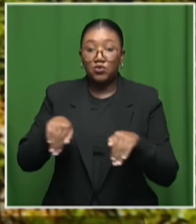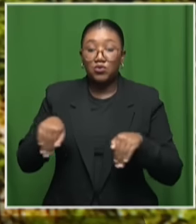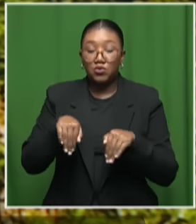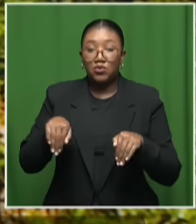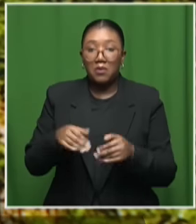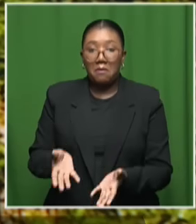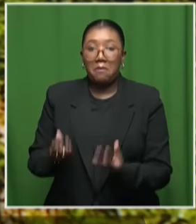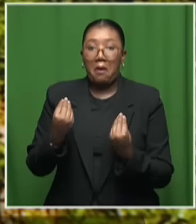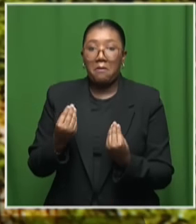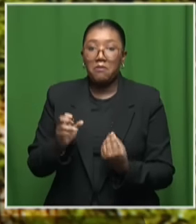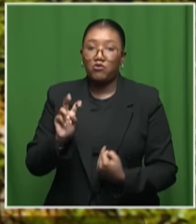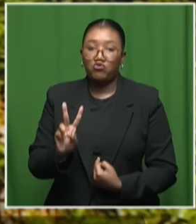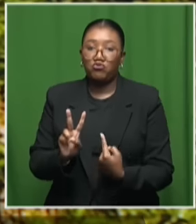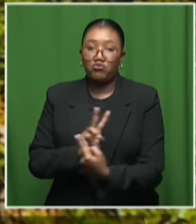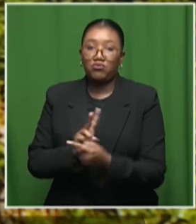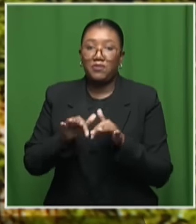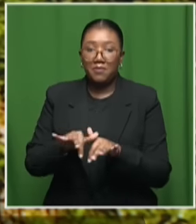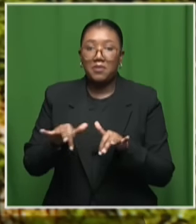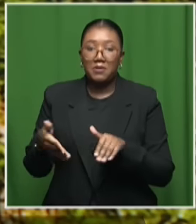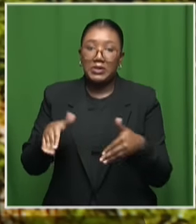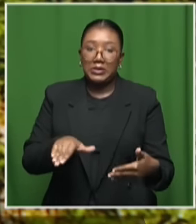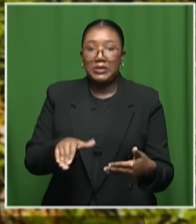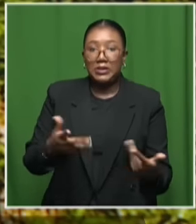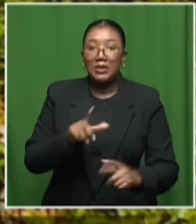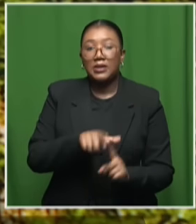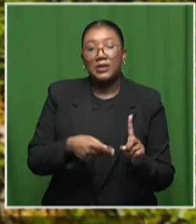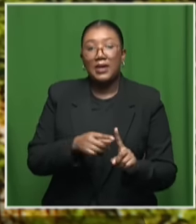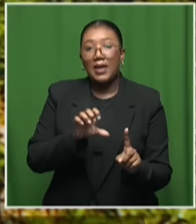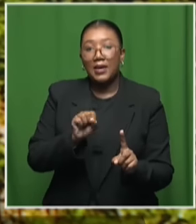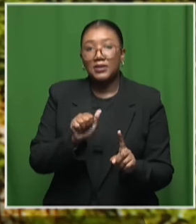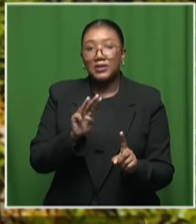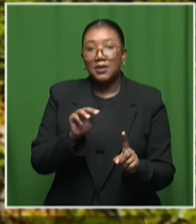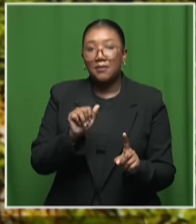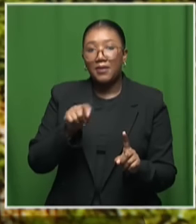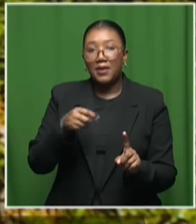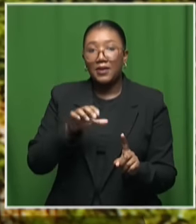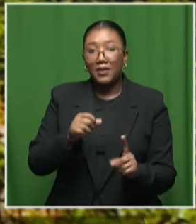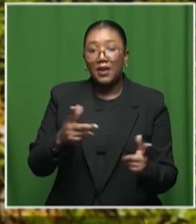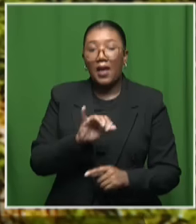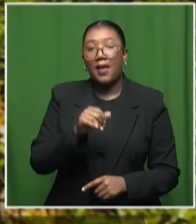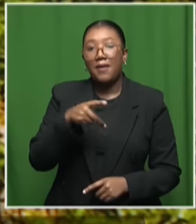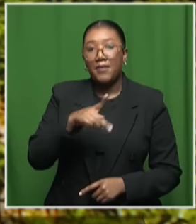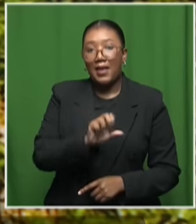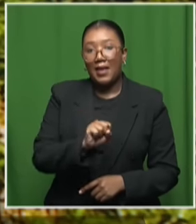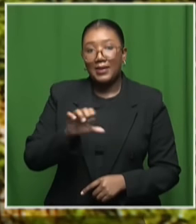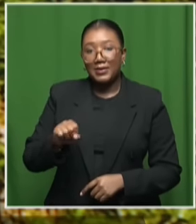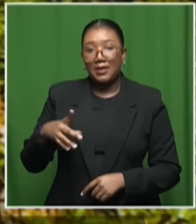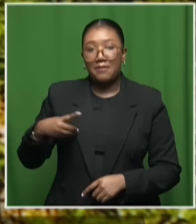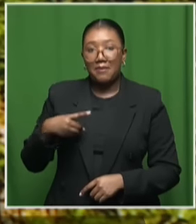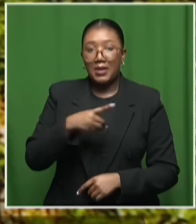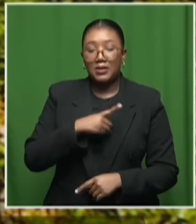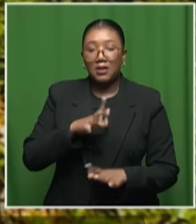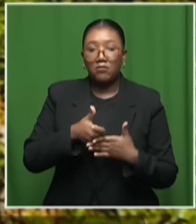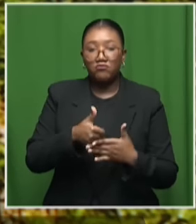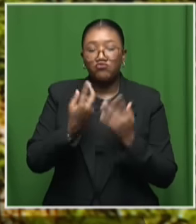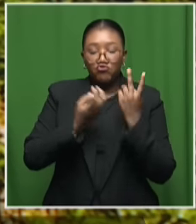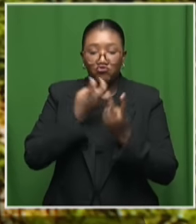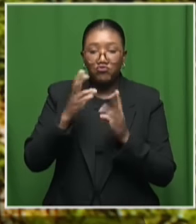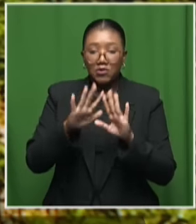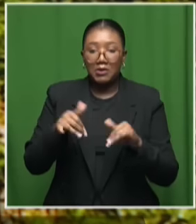get more, an update, in fact, a live update, to speak to Samantha Meyrick from IPSS Medical Rescue. Samantha, very good